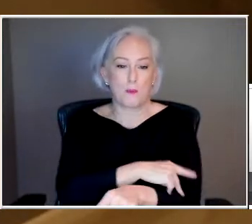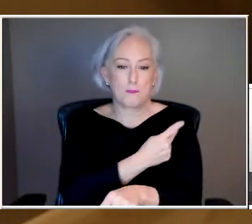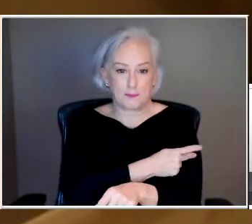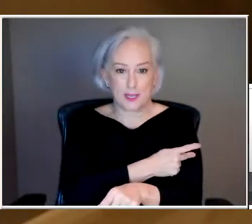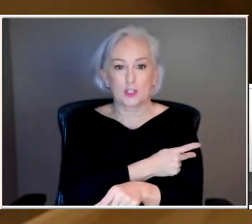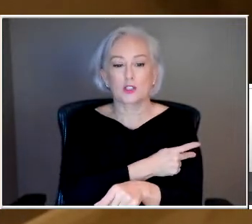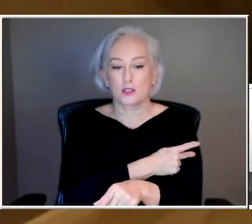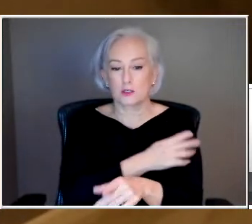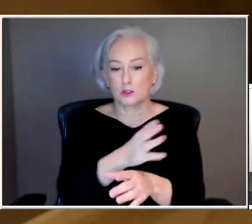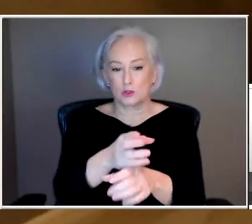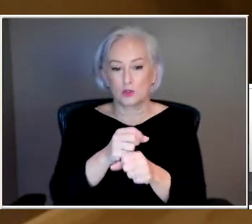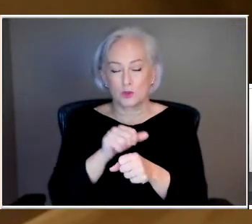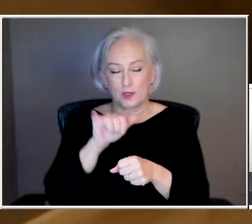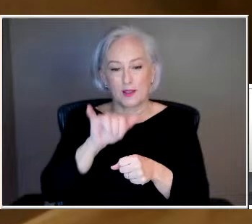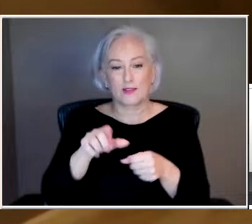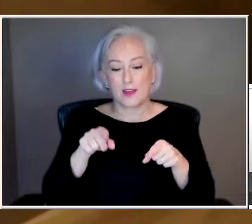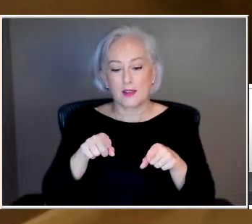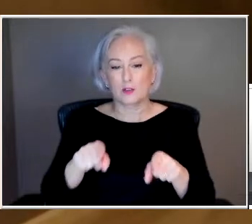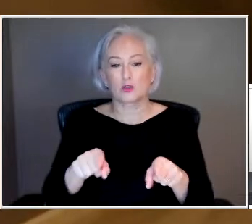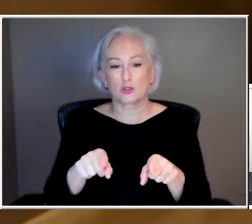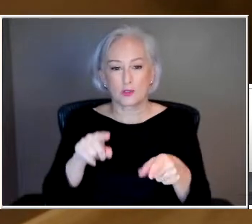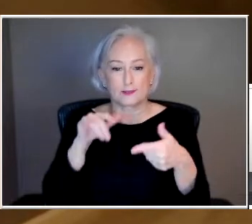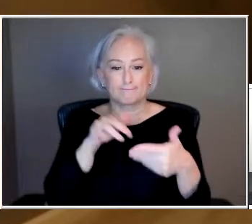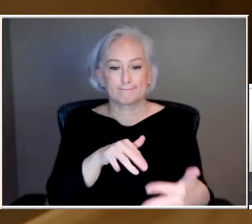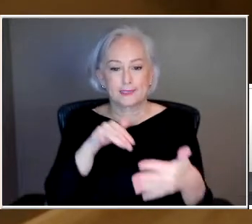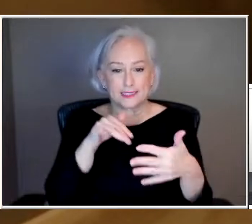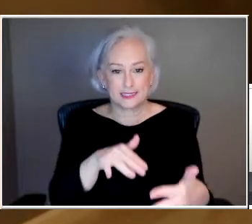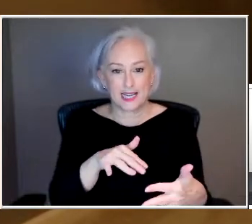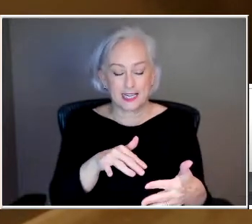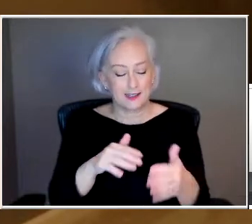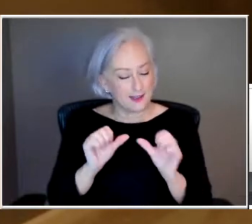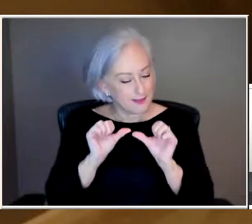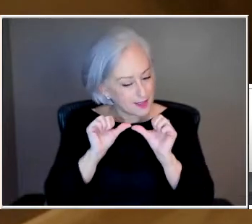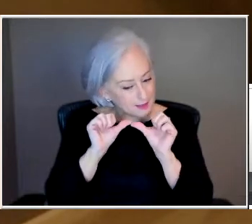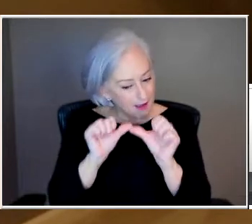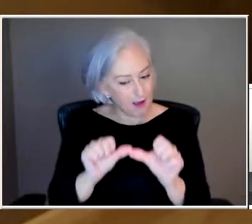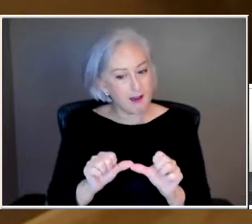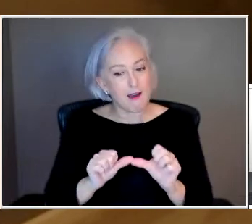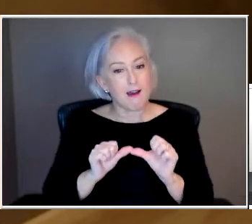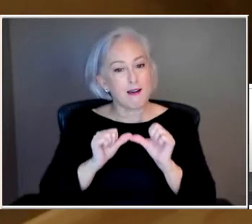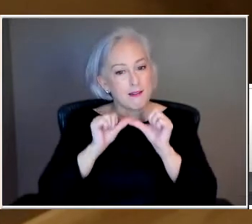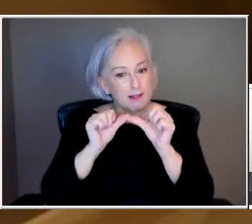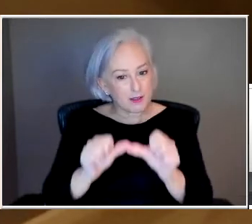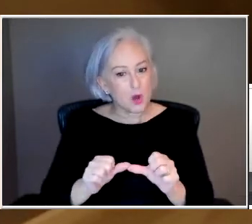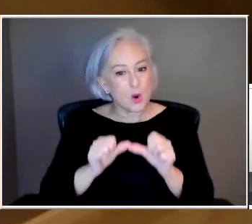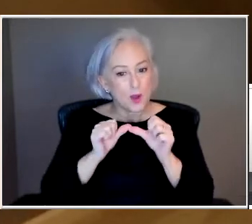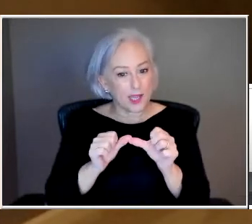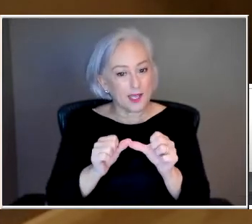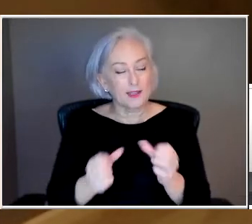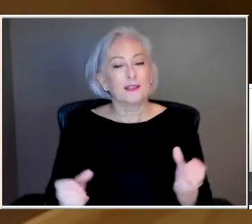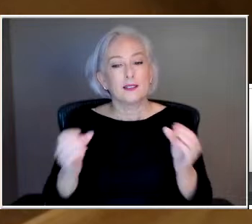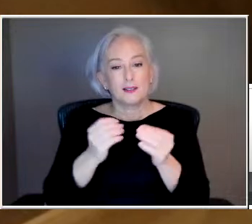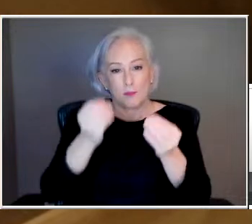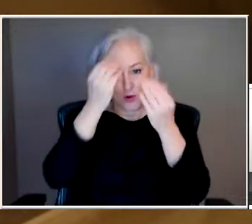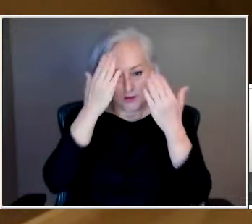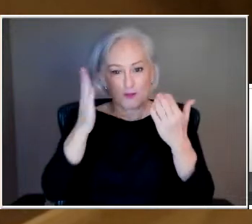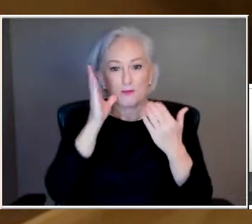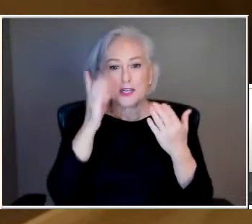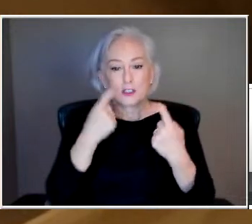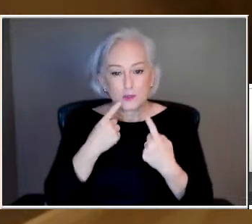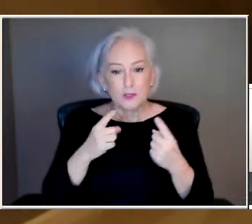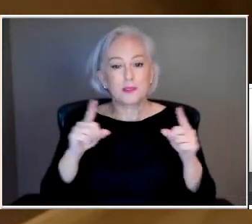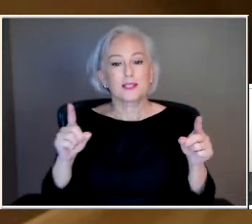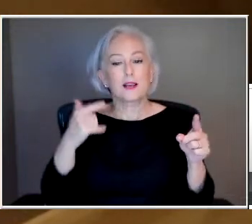trial. These are ongoing efforts, and more to come as the trial continues to accrue and we start